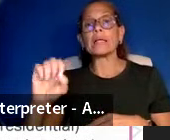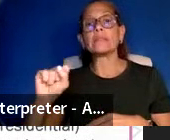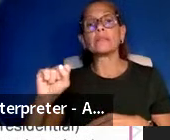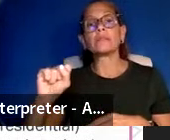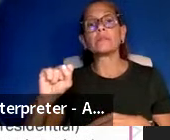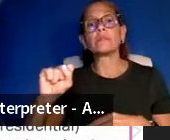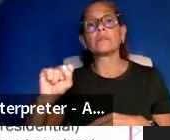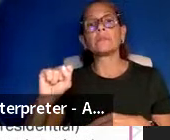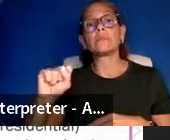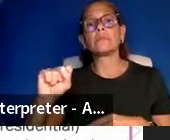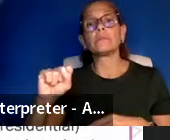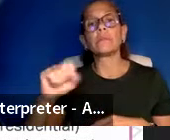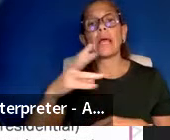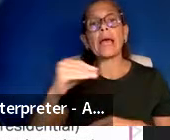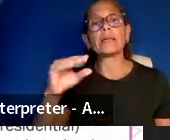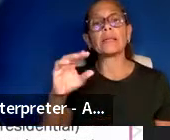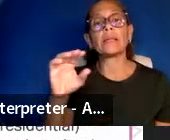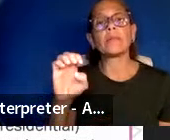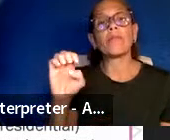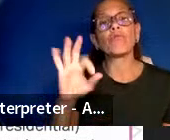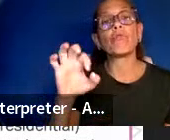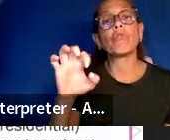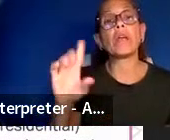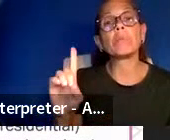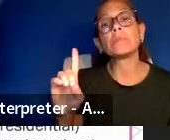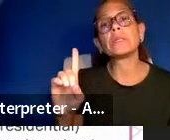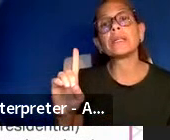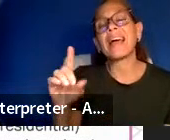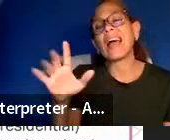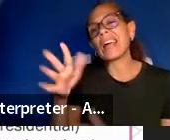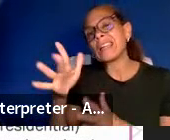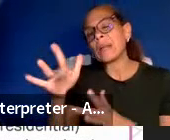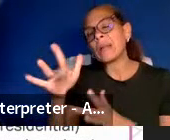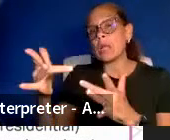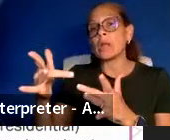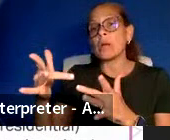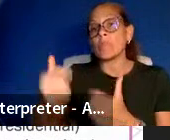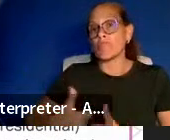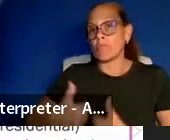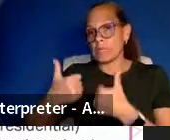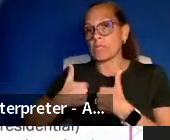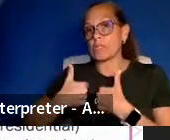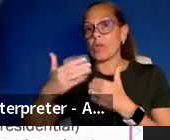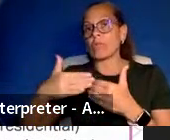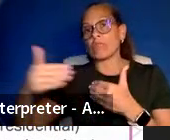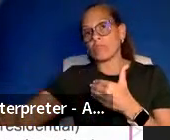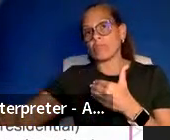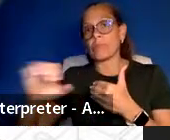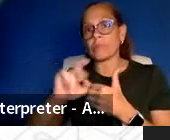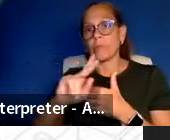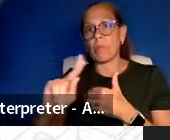where the gas station also used to be, and medium density residential on the rest of the block. Next slide, please.